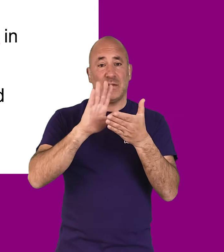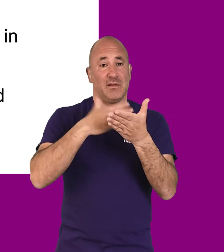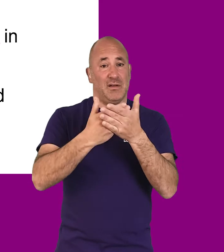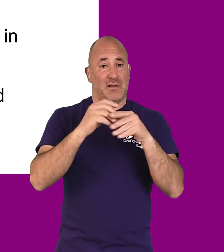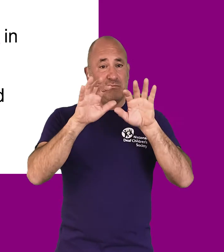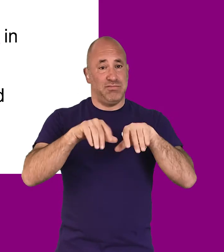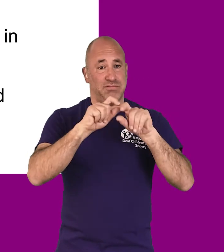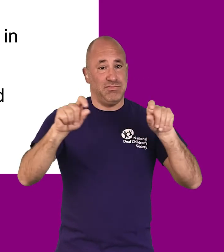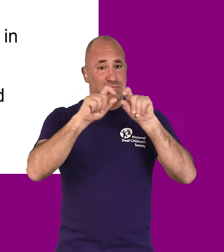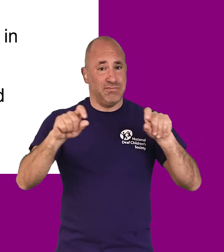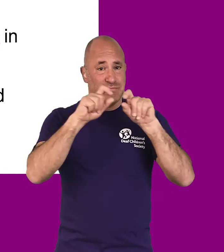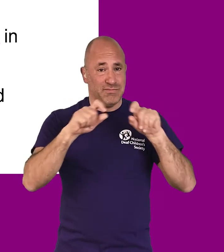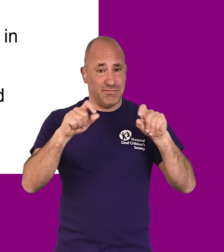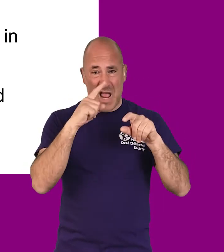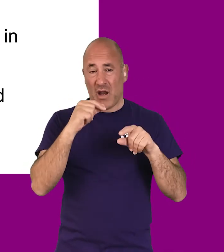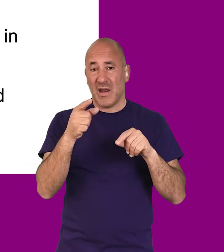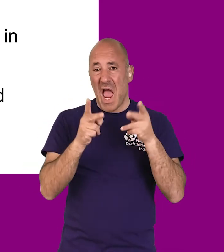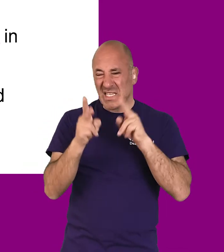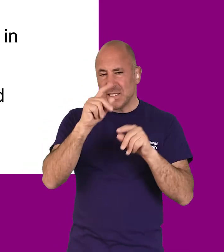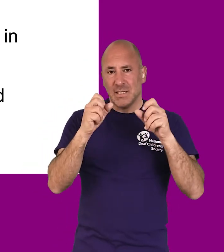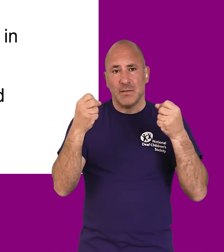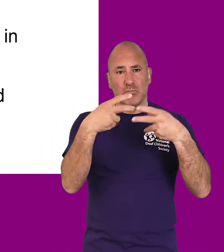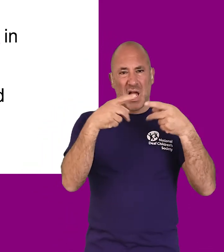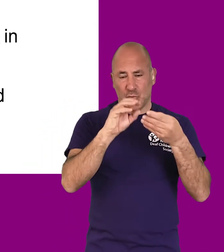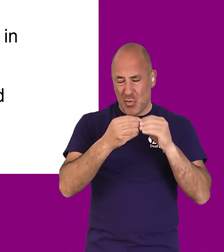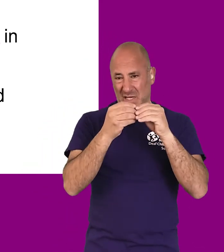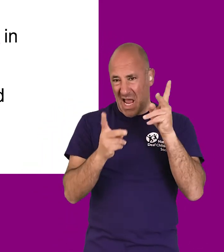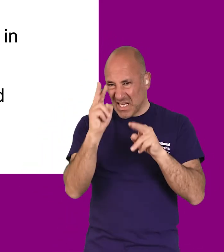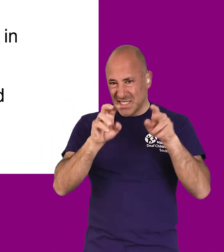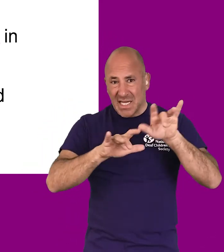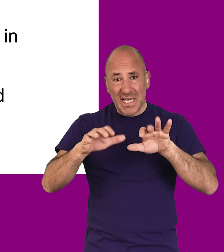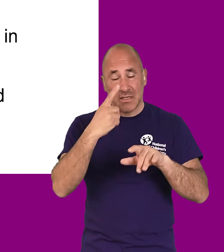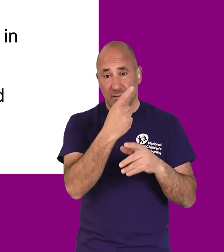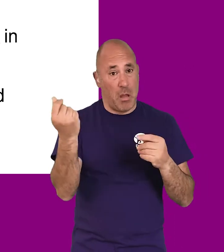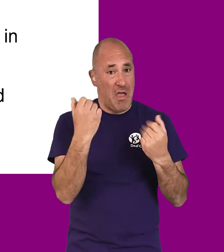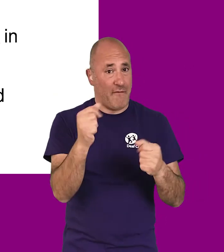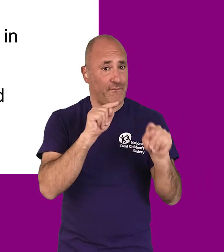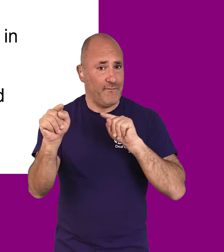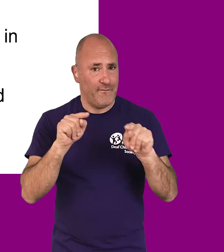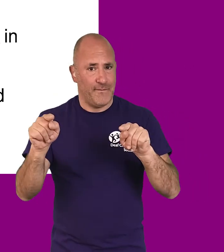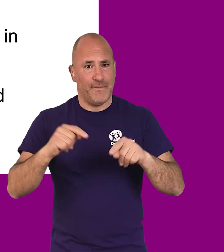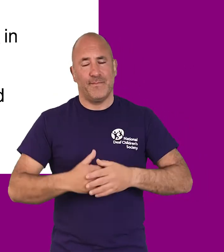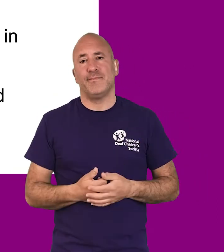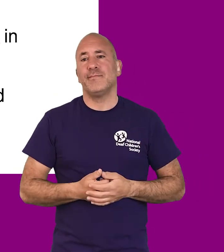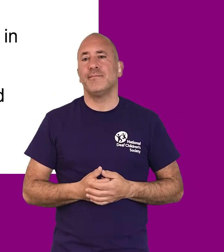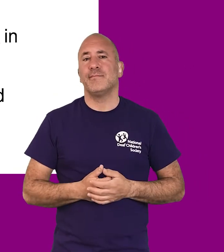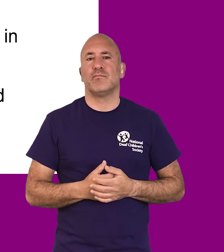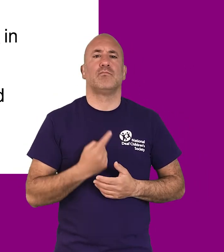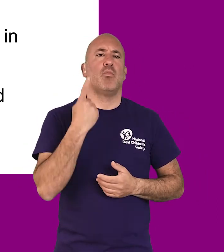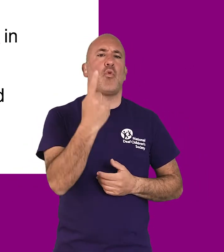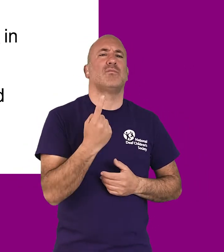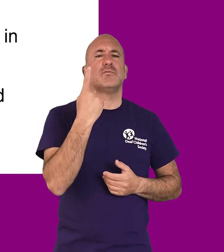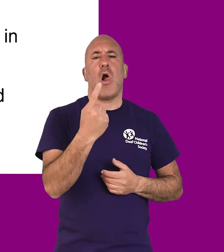platforms, and some have automatic transcribing functionality and the ability to edit